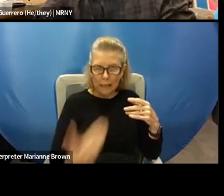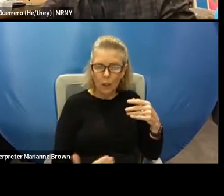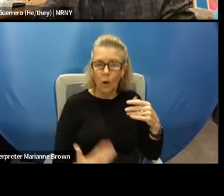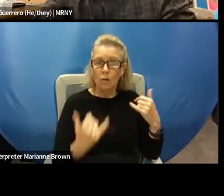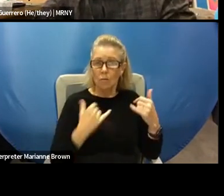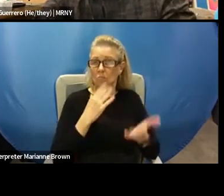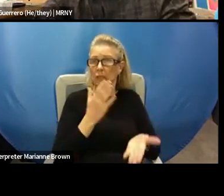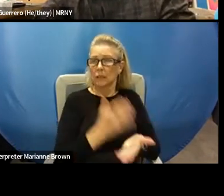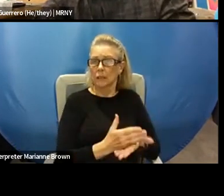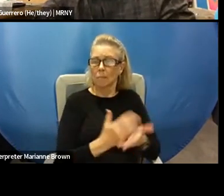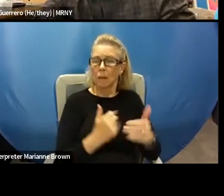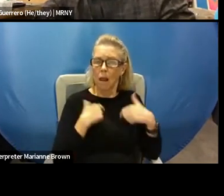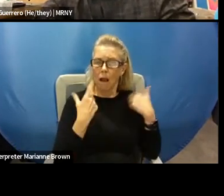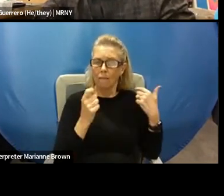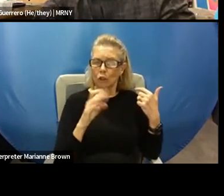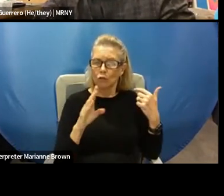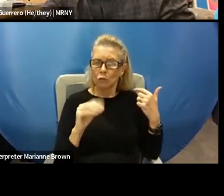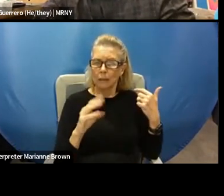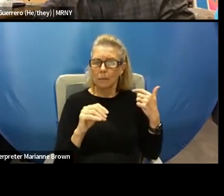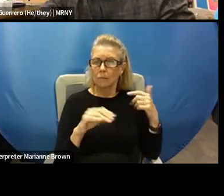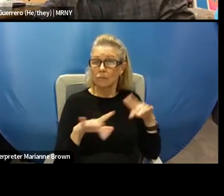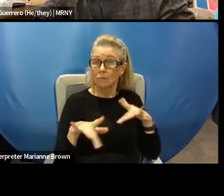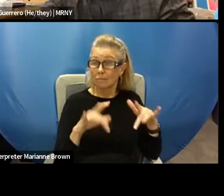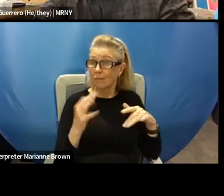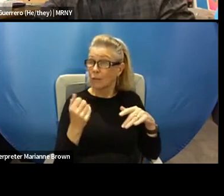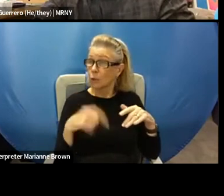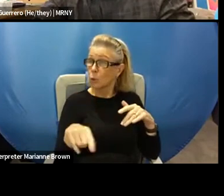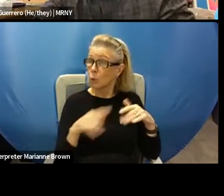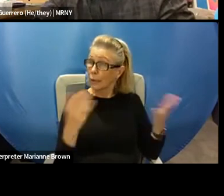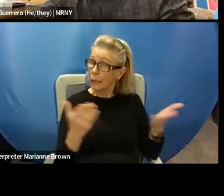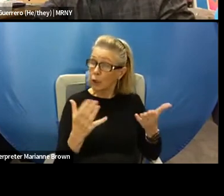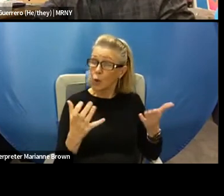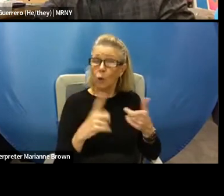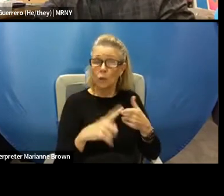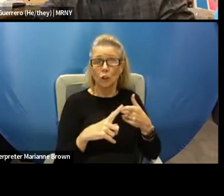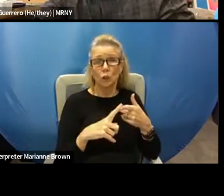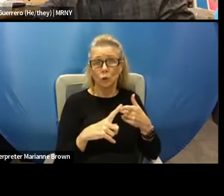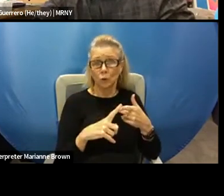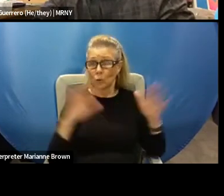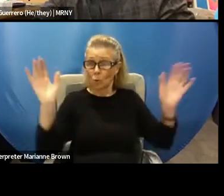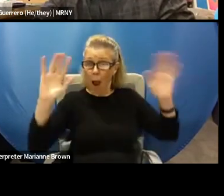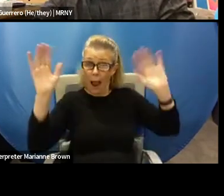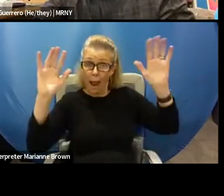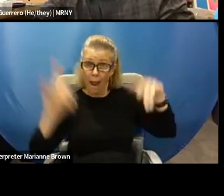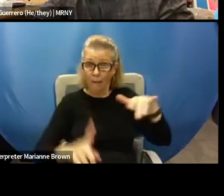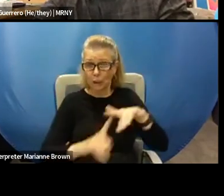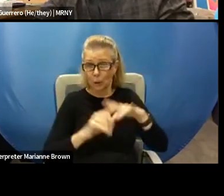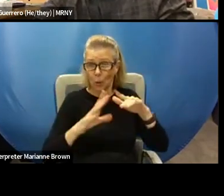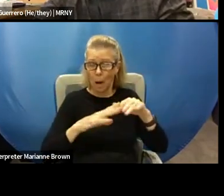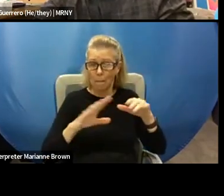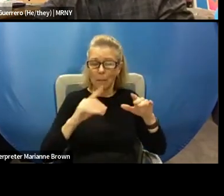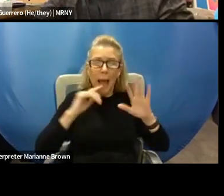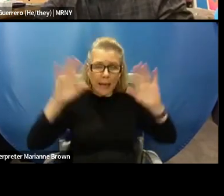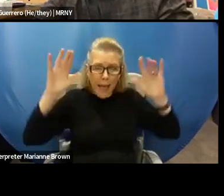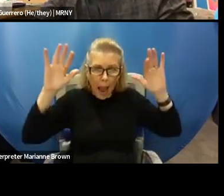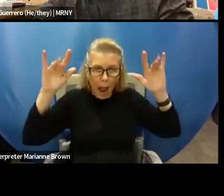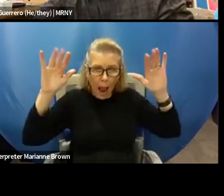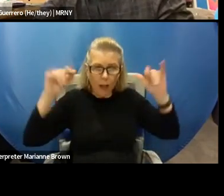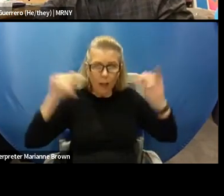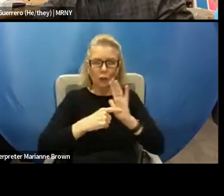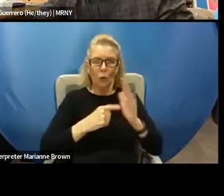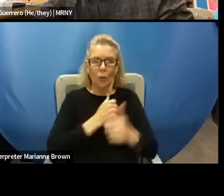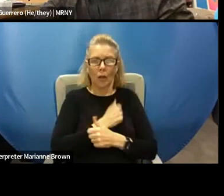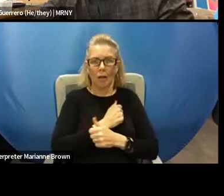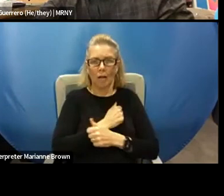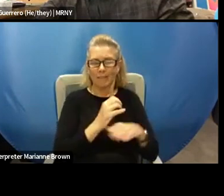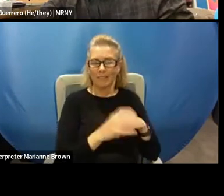live stream and recording. But if anybody who is here wants to show up on camera and wave and say hello and just be like, yay, show the love.